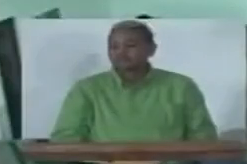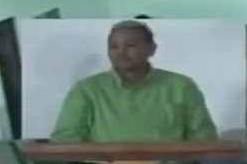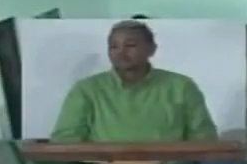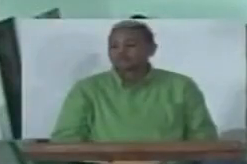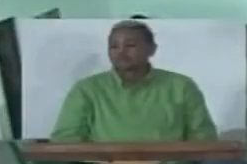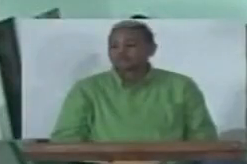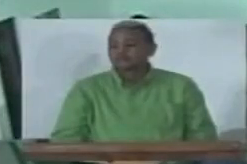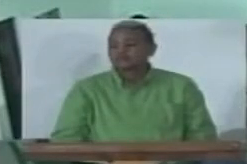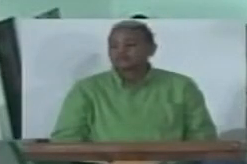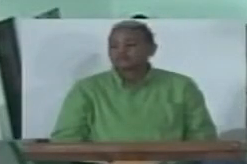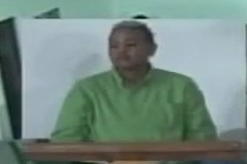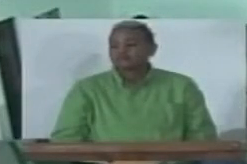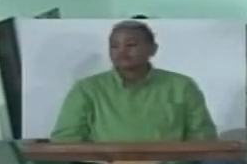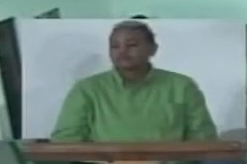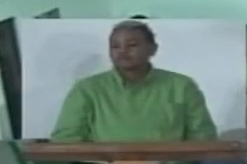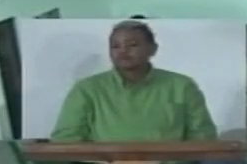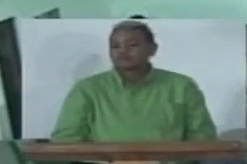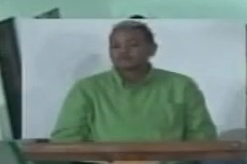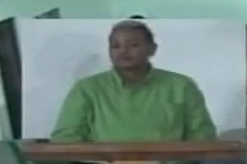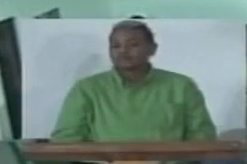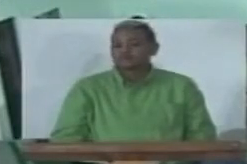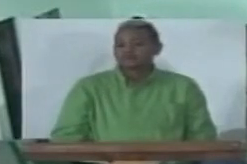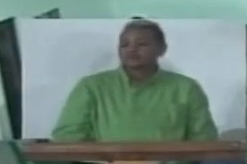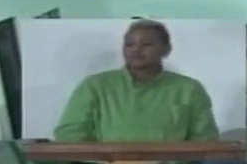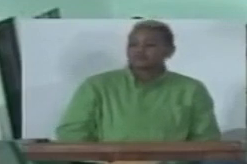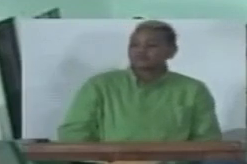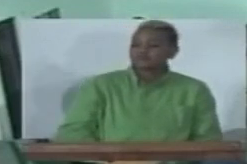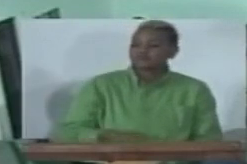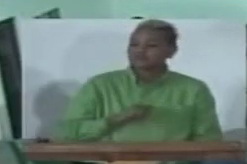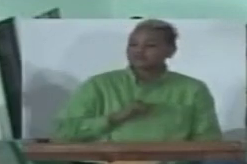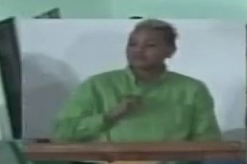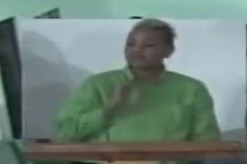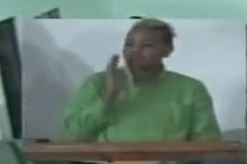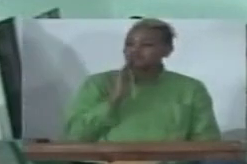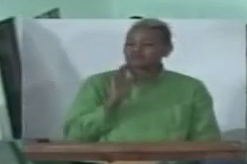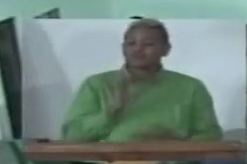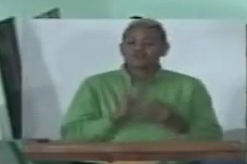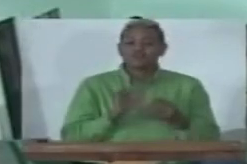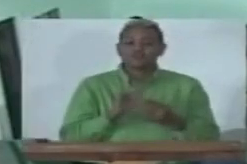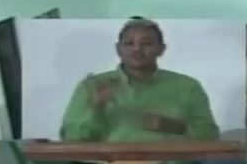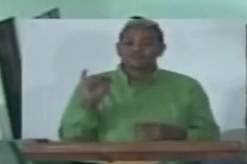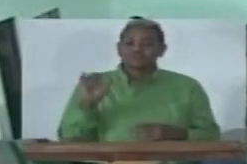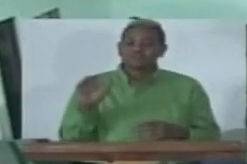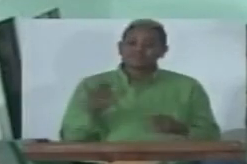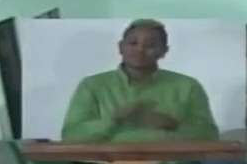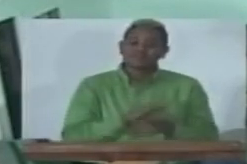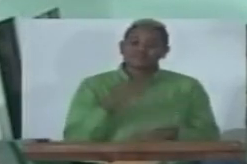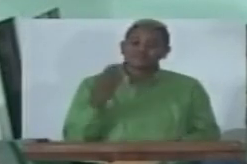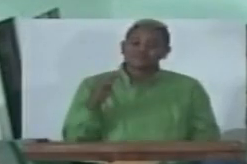Senator Brown was commenting on your JC full blue, but you have